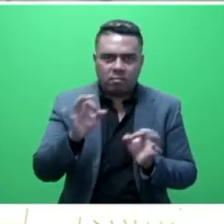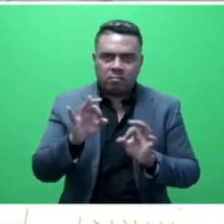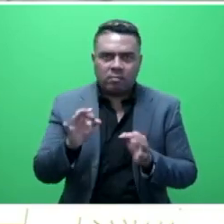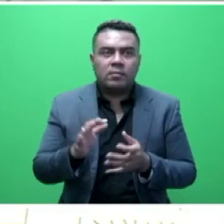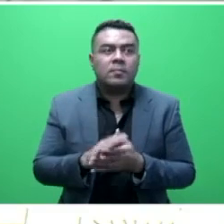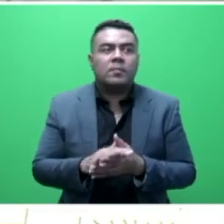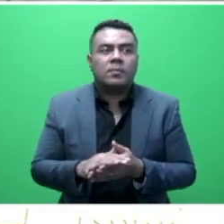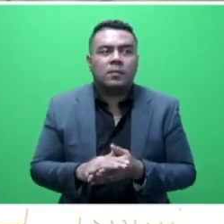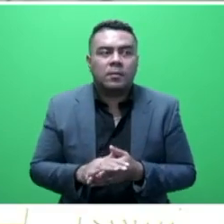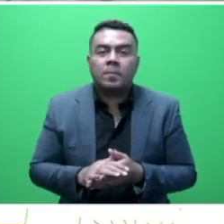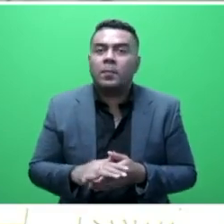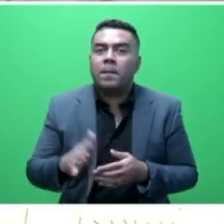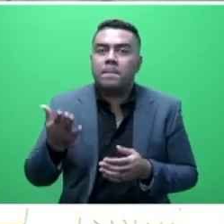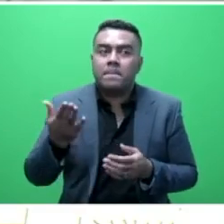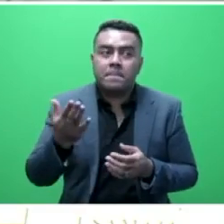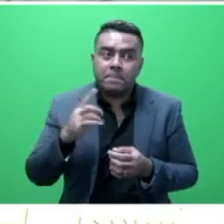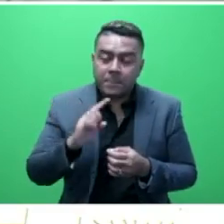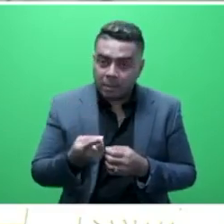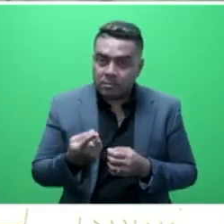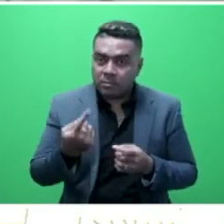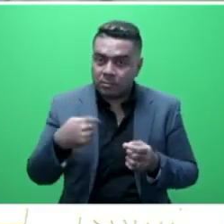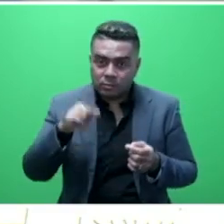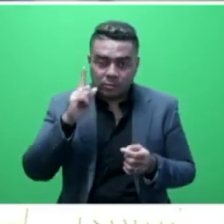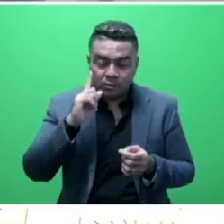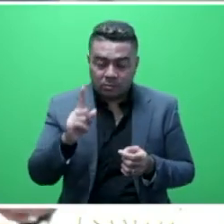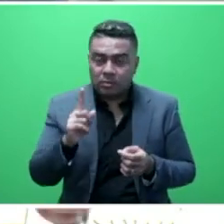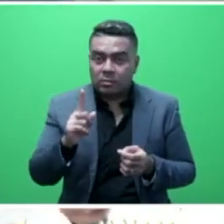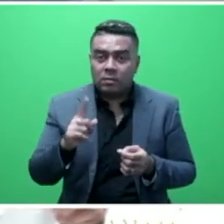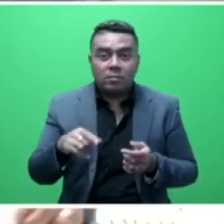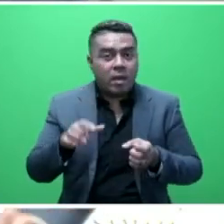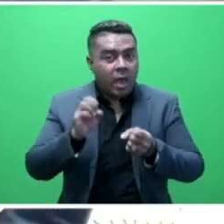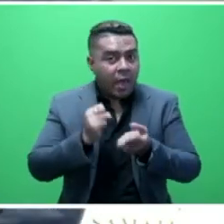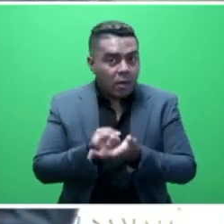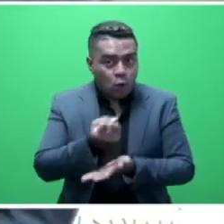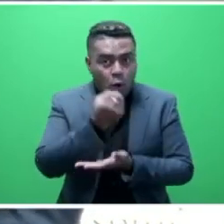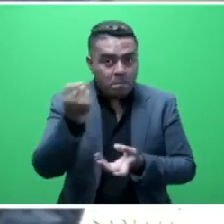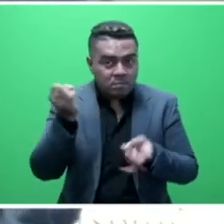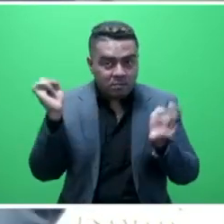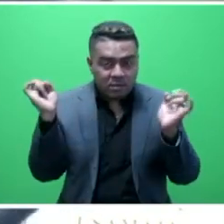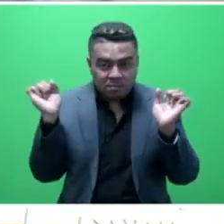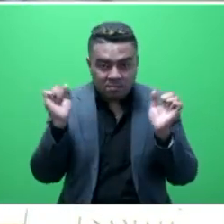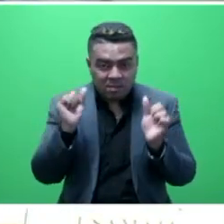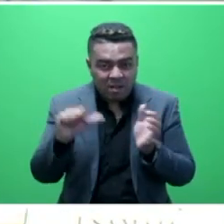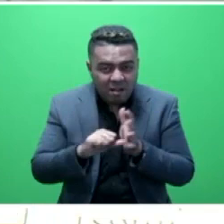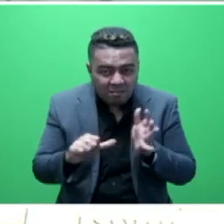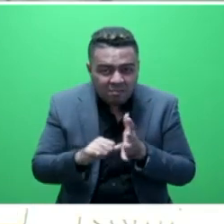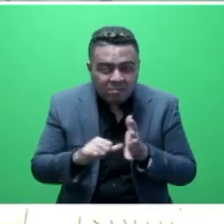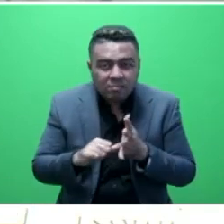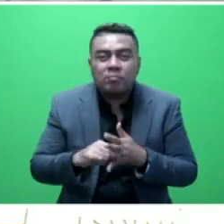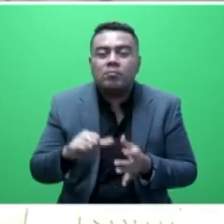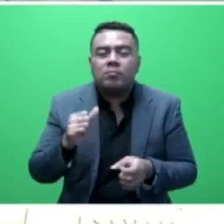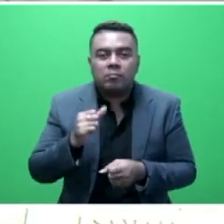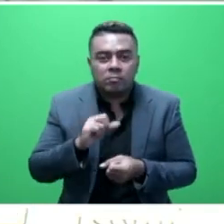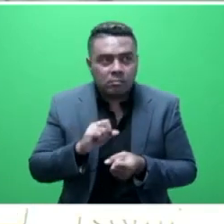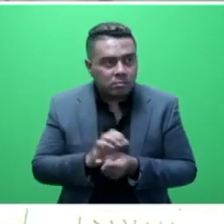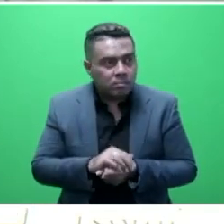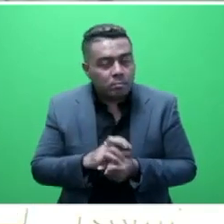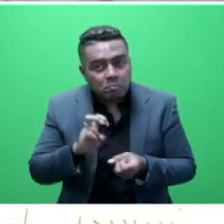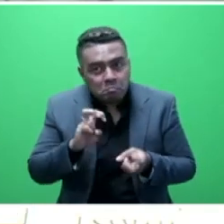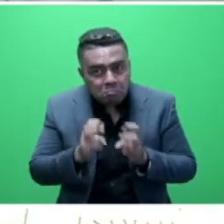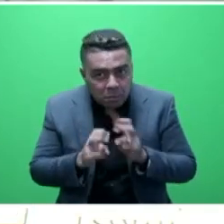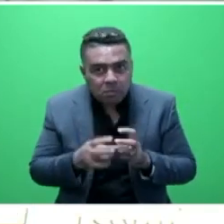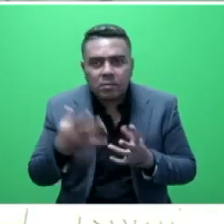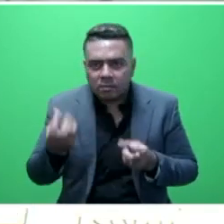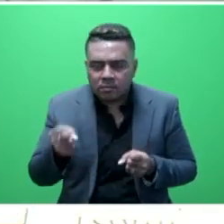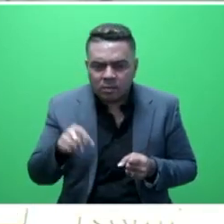can tax human well-being as heavily as any disease. I'm talking, Mr. Speaker, about the hard-working people